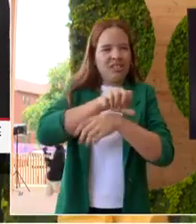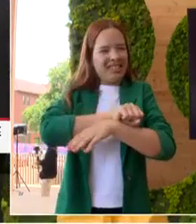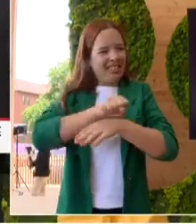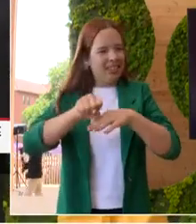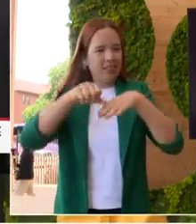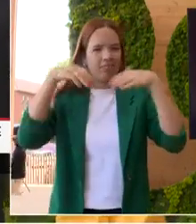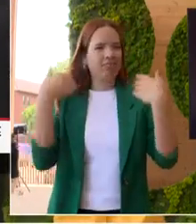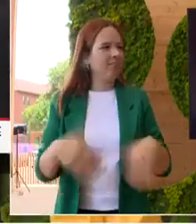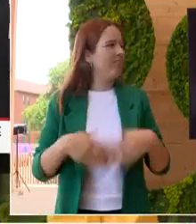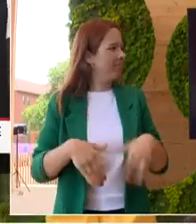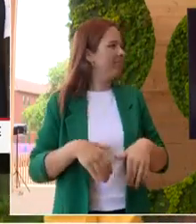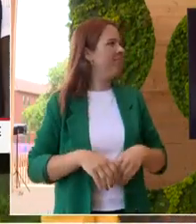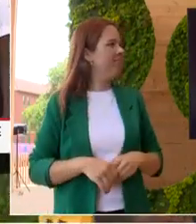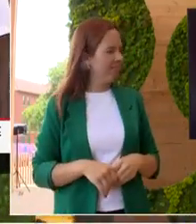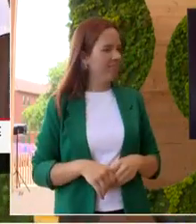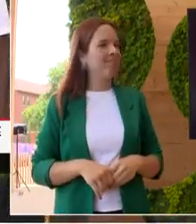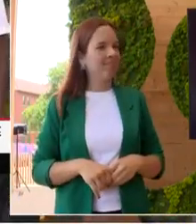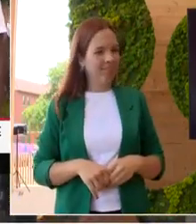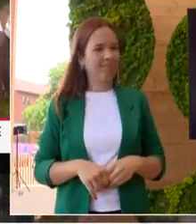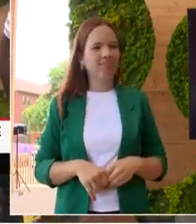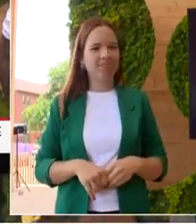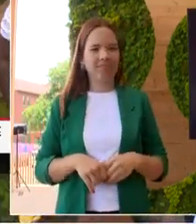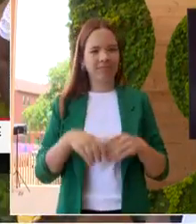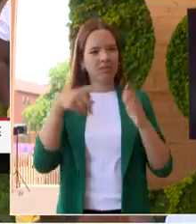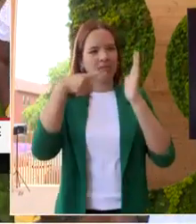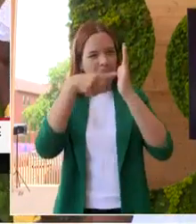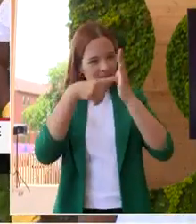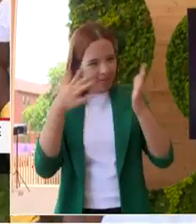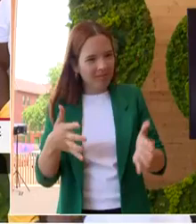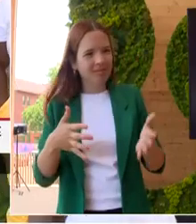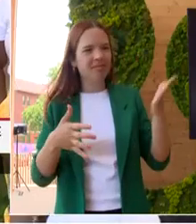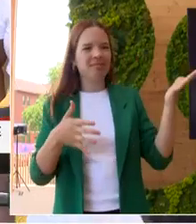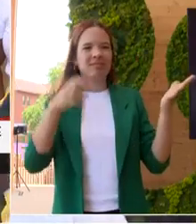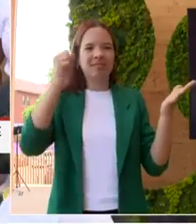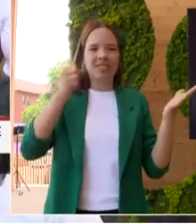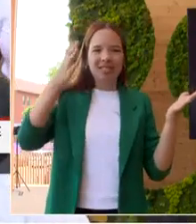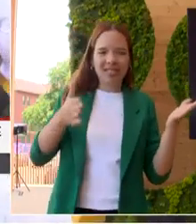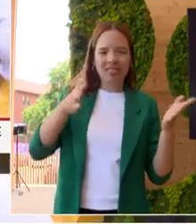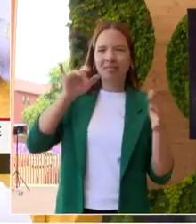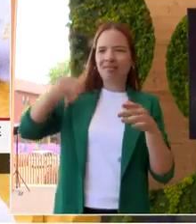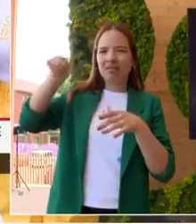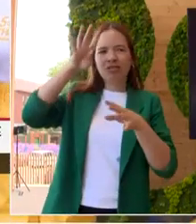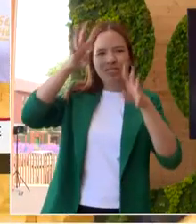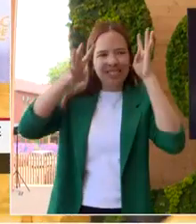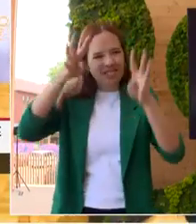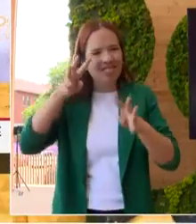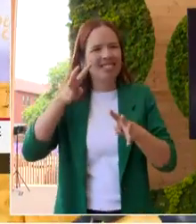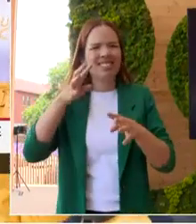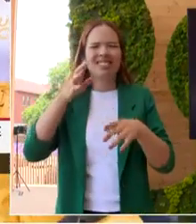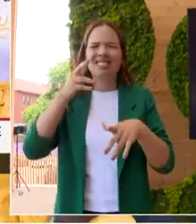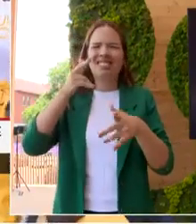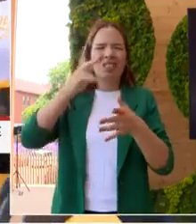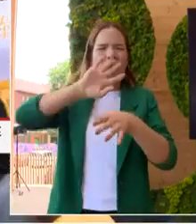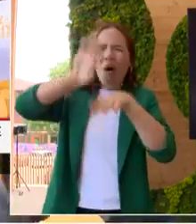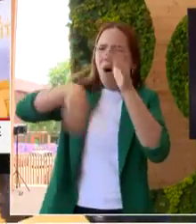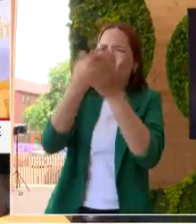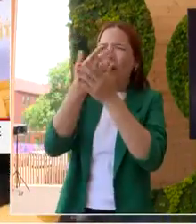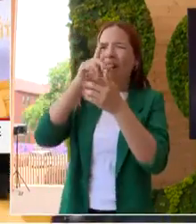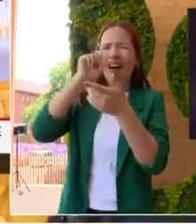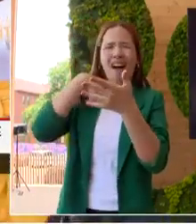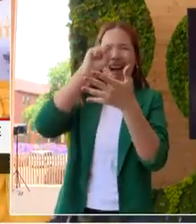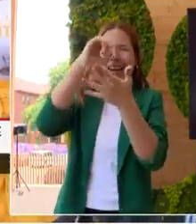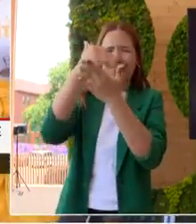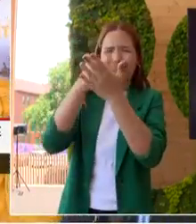representatives of the businesses, the museum, Southside Creative, Veda Beauty, Black Bella Spa and Wellness, We Fit DC,